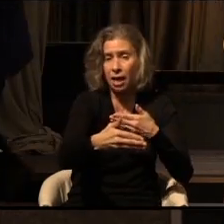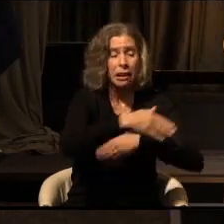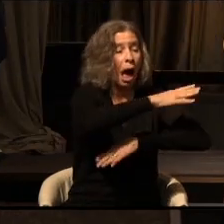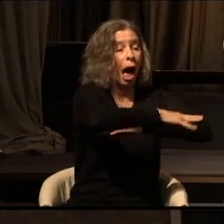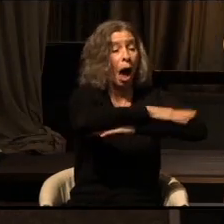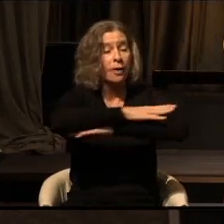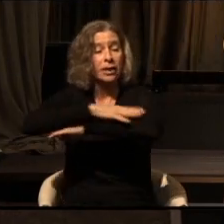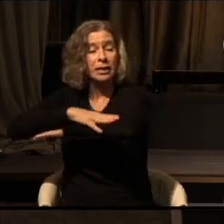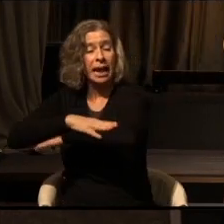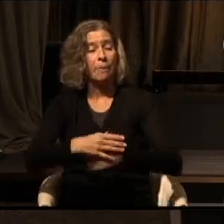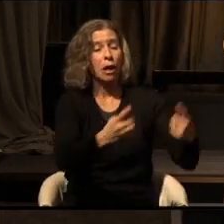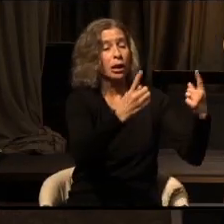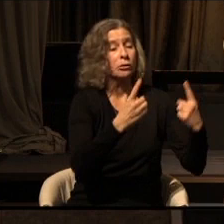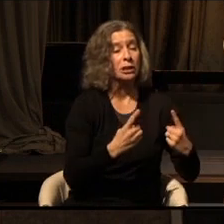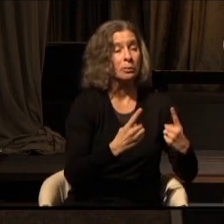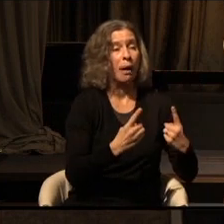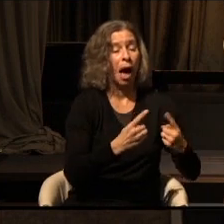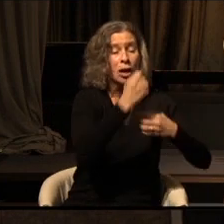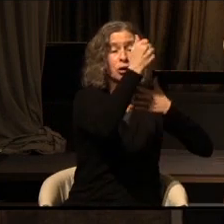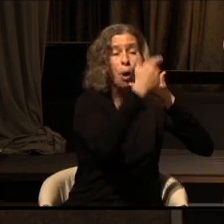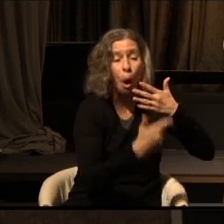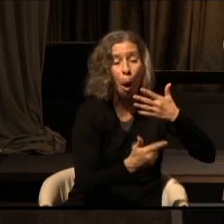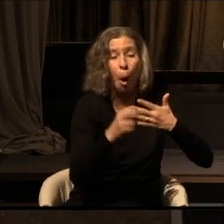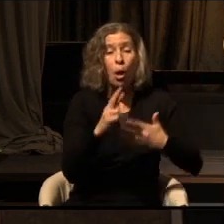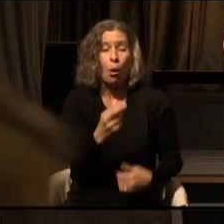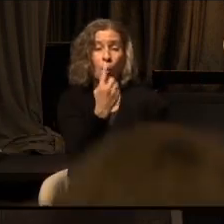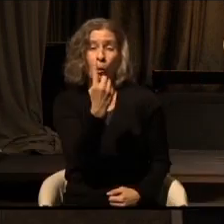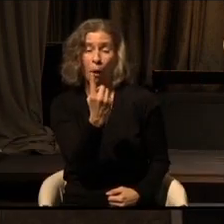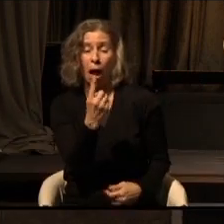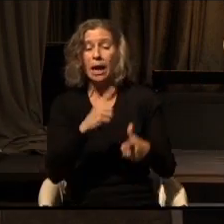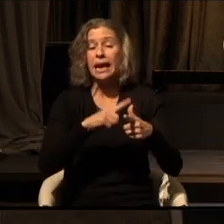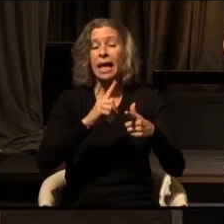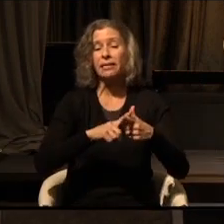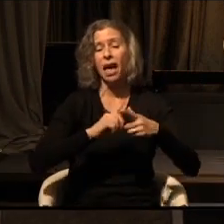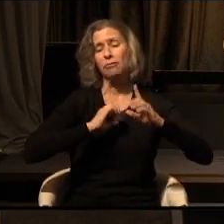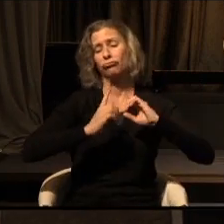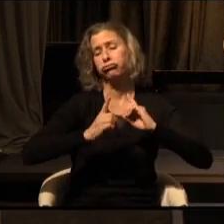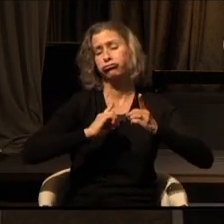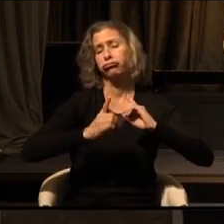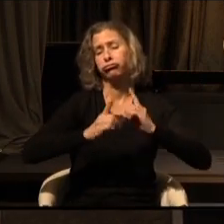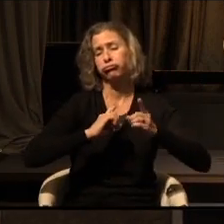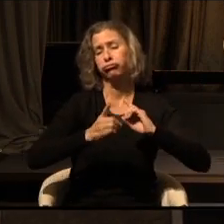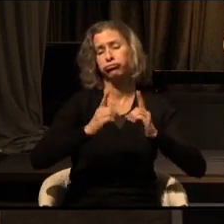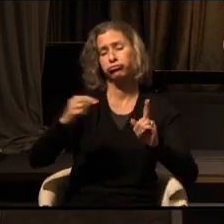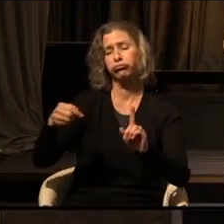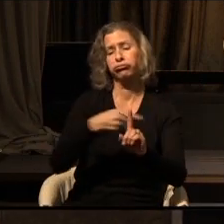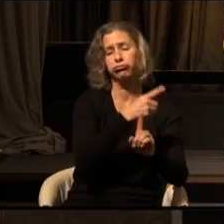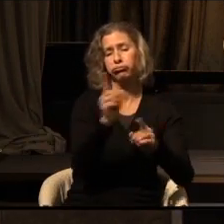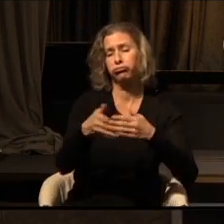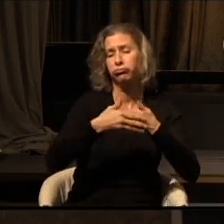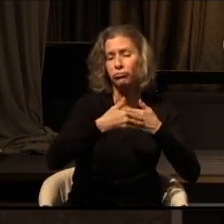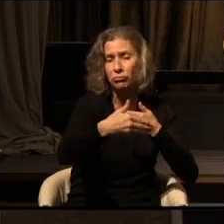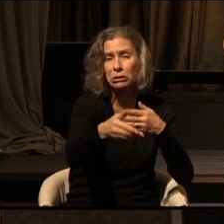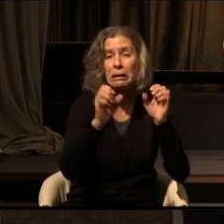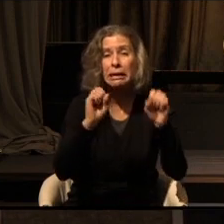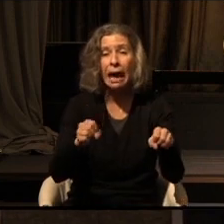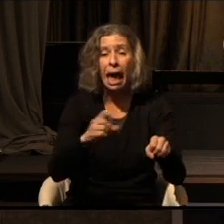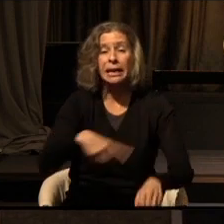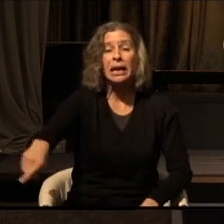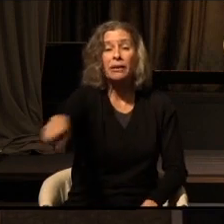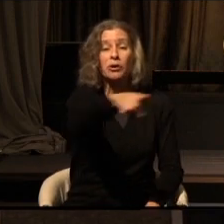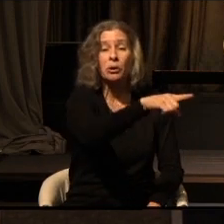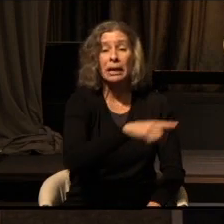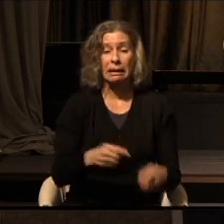can respond to as many of these questions as you'd like, and then you can let the conversation just take you where it goes. For those of you who are here in